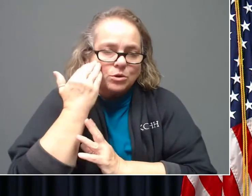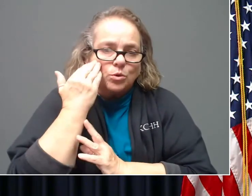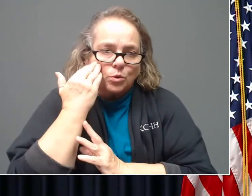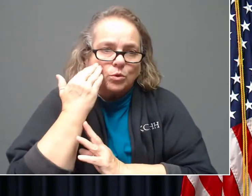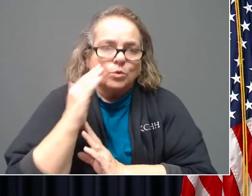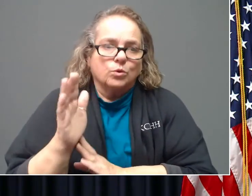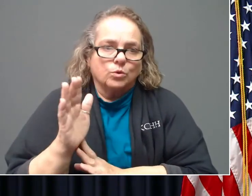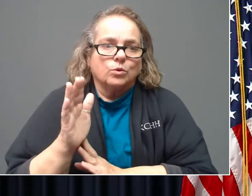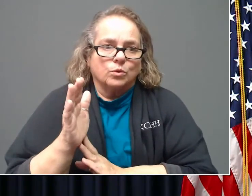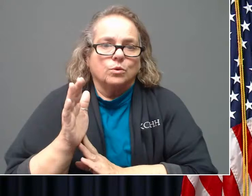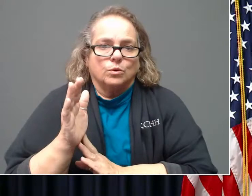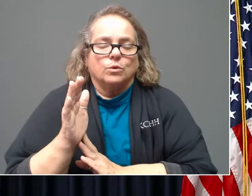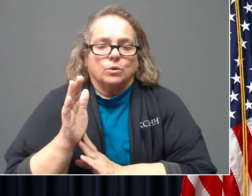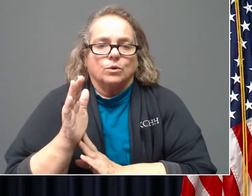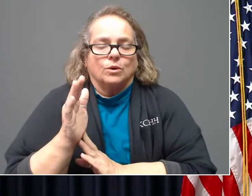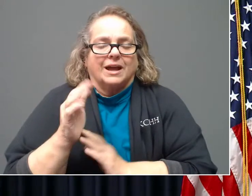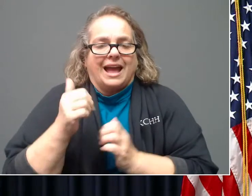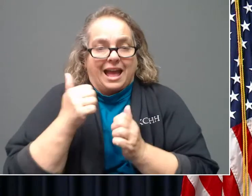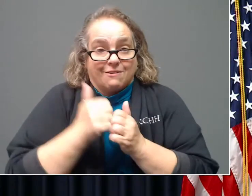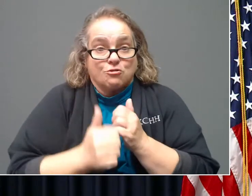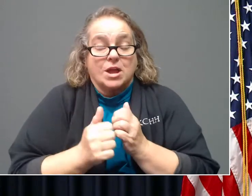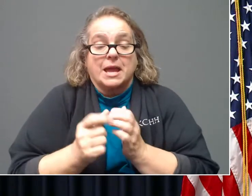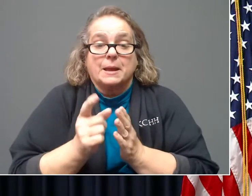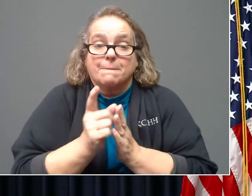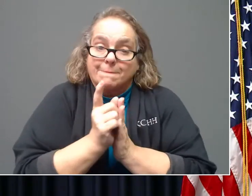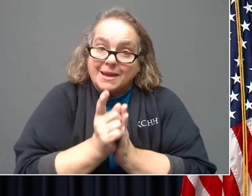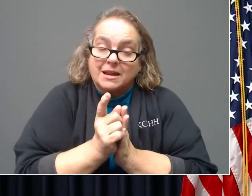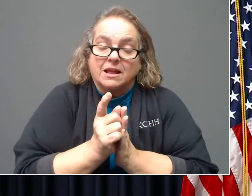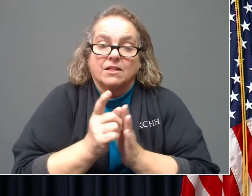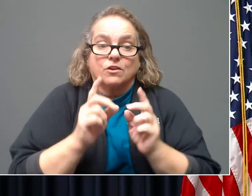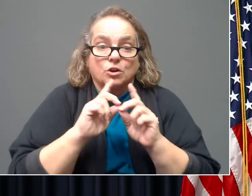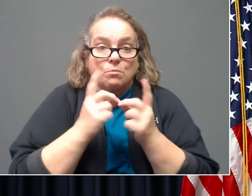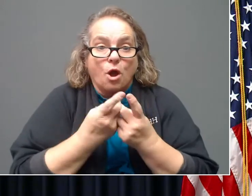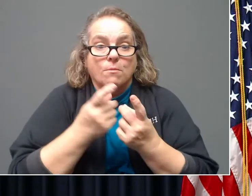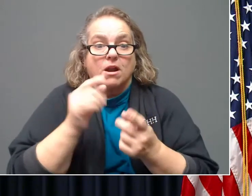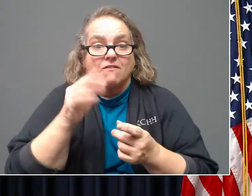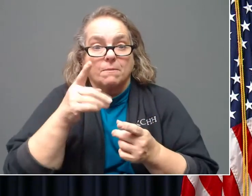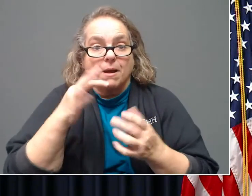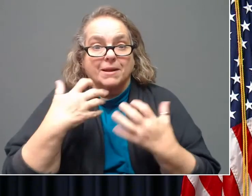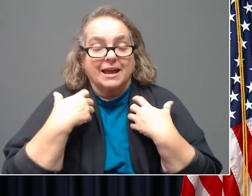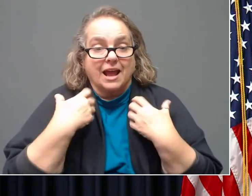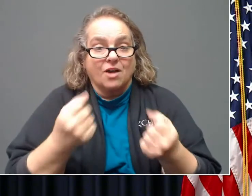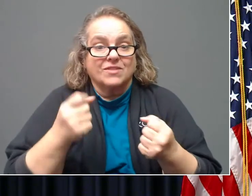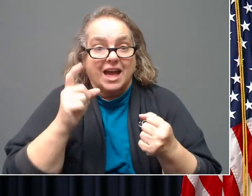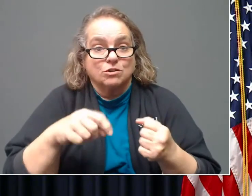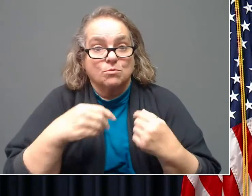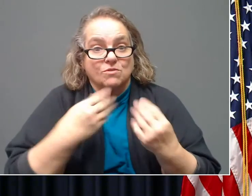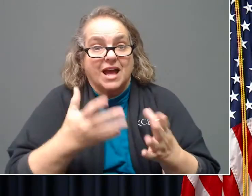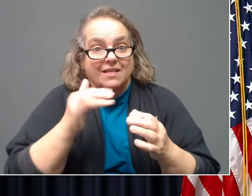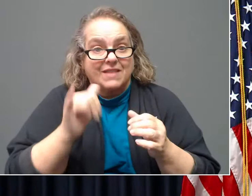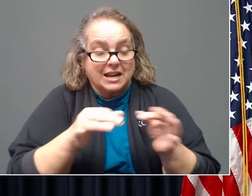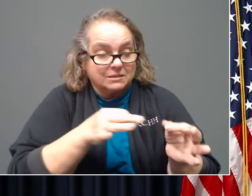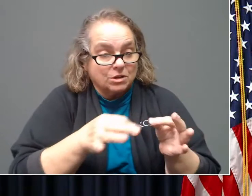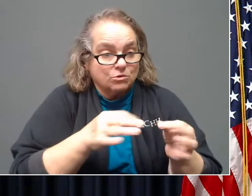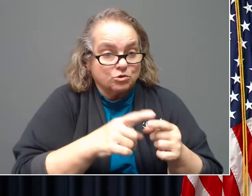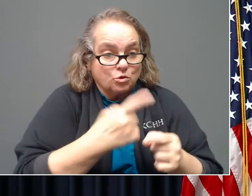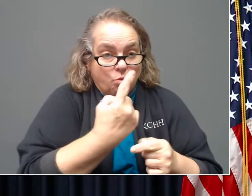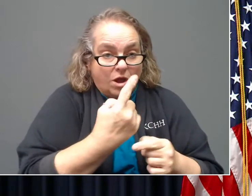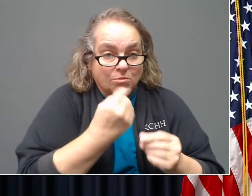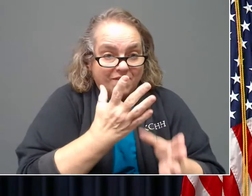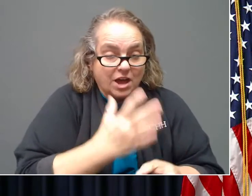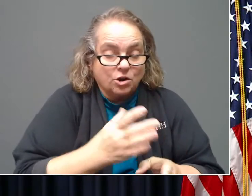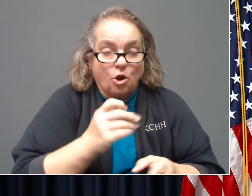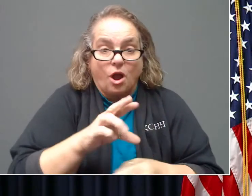minute that the Department for Public Health has to provide that explanation to one provider or another is a minute that they're